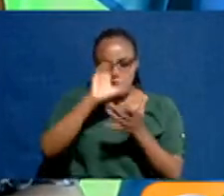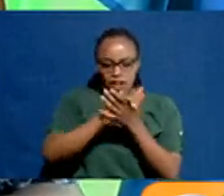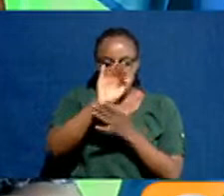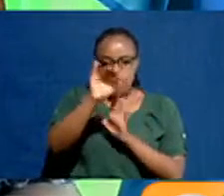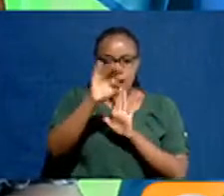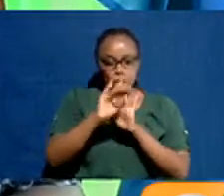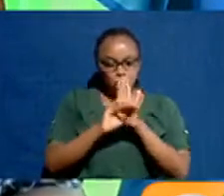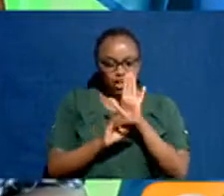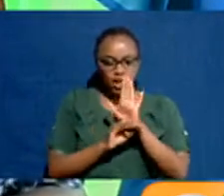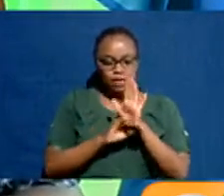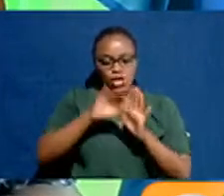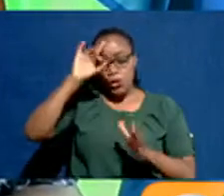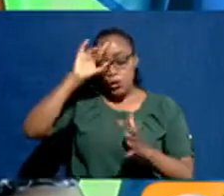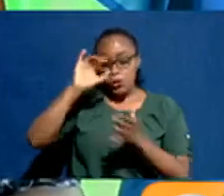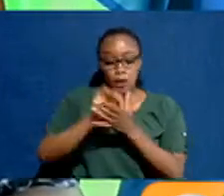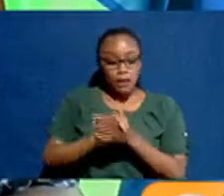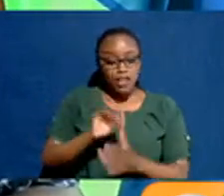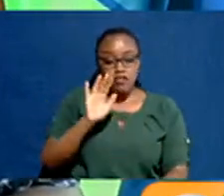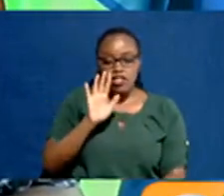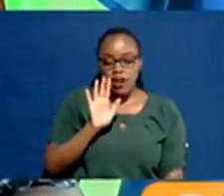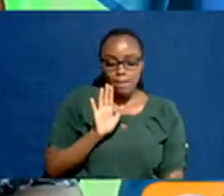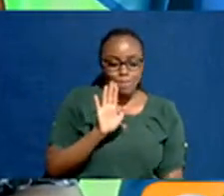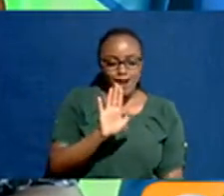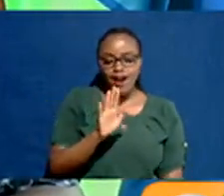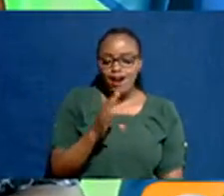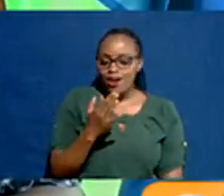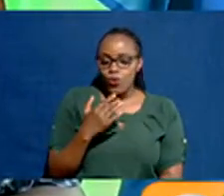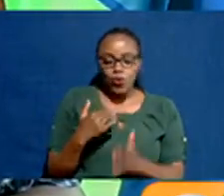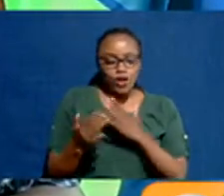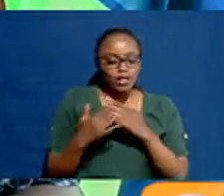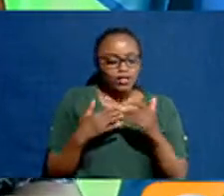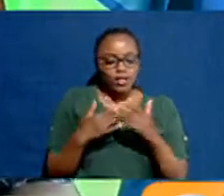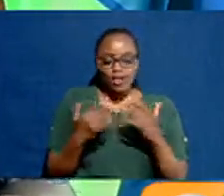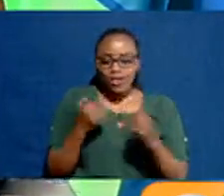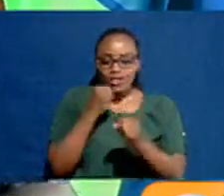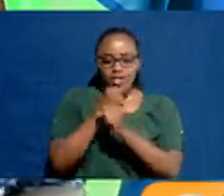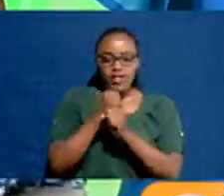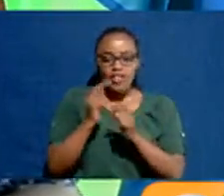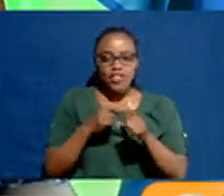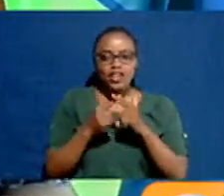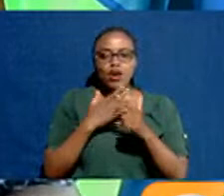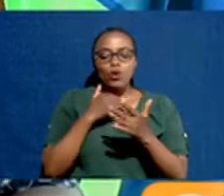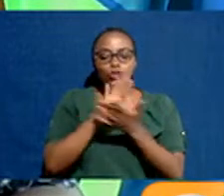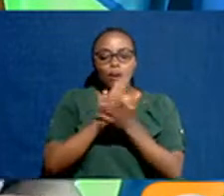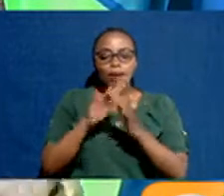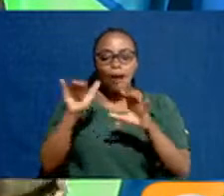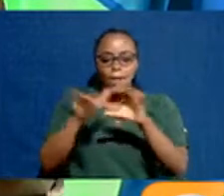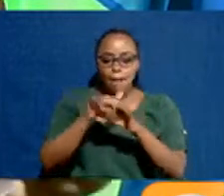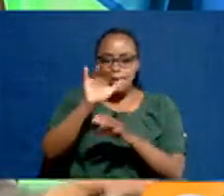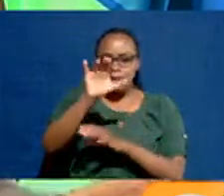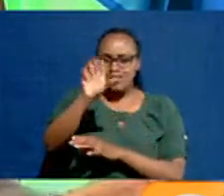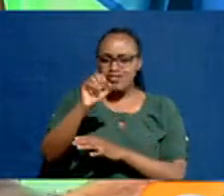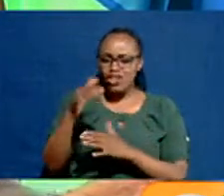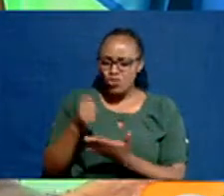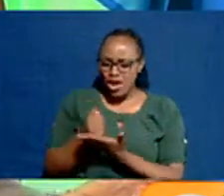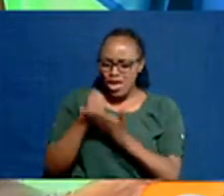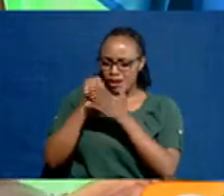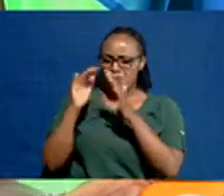programs, you don't believe in his what he stands for, and then you want to be a member of his cabinet. How can you help